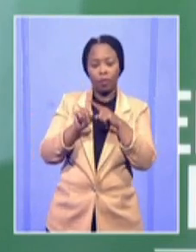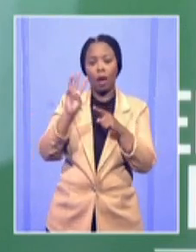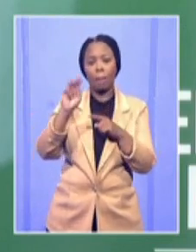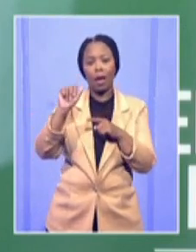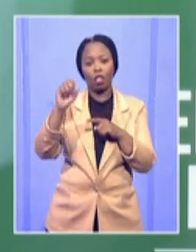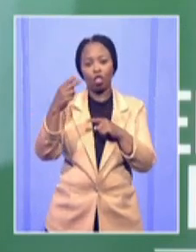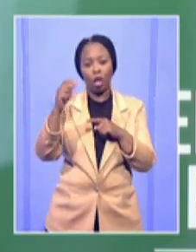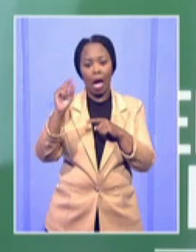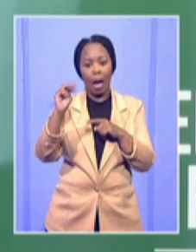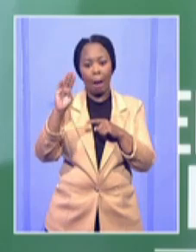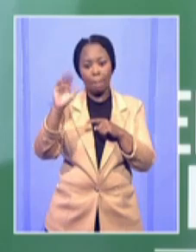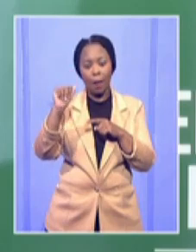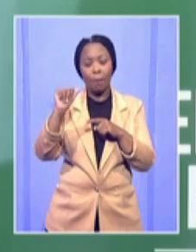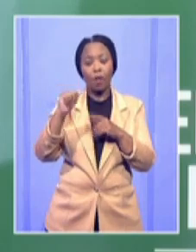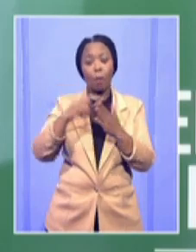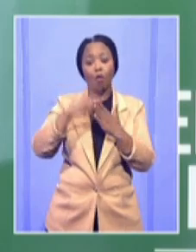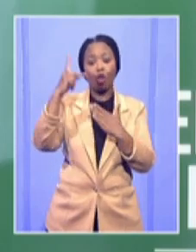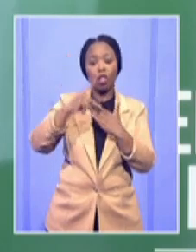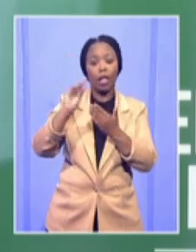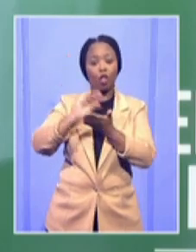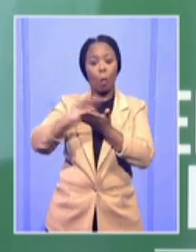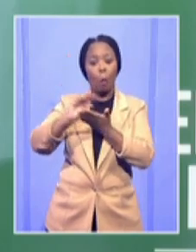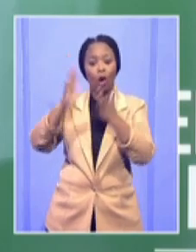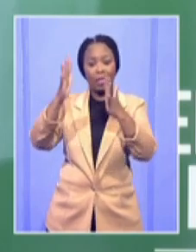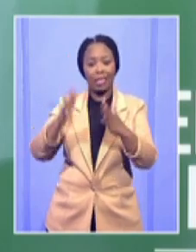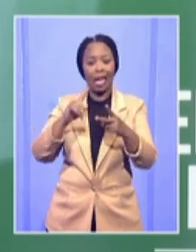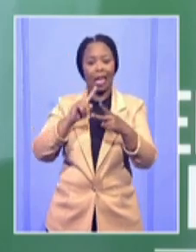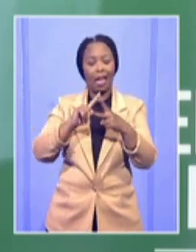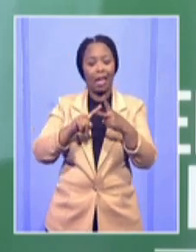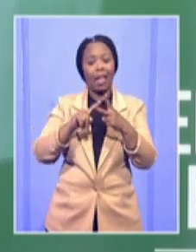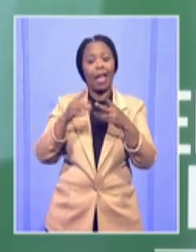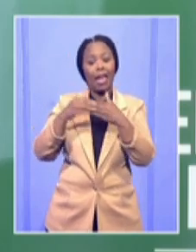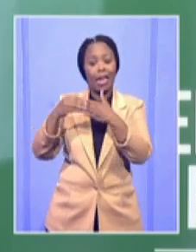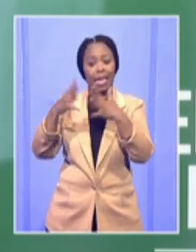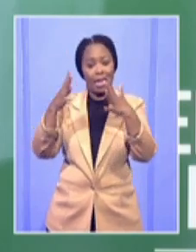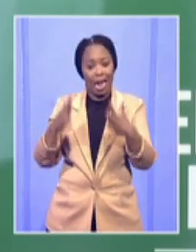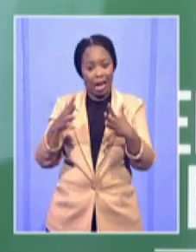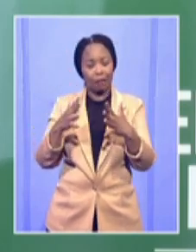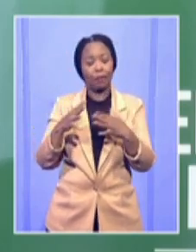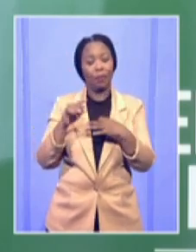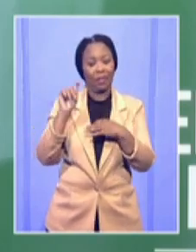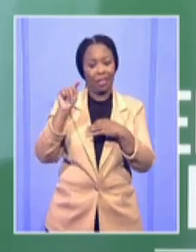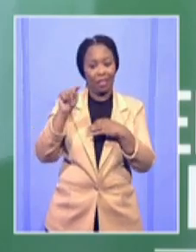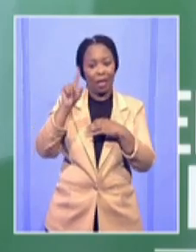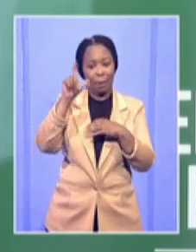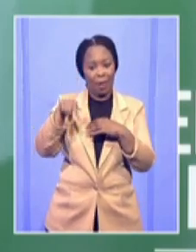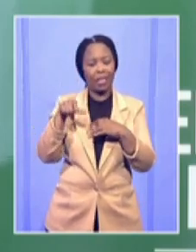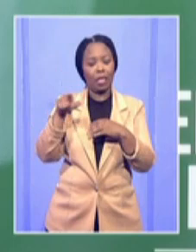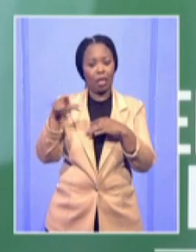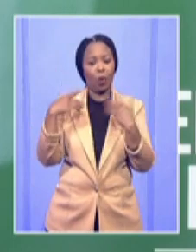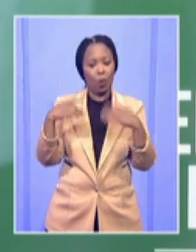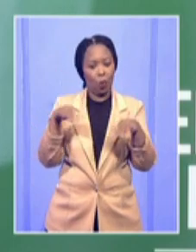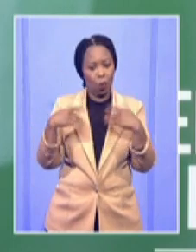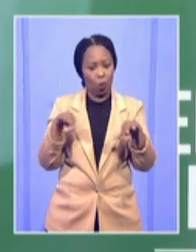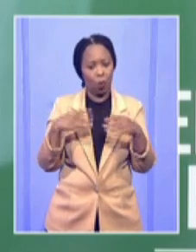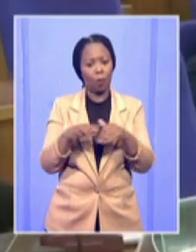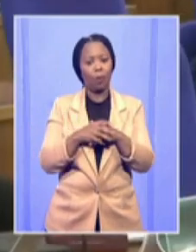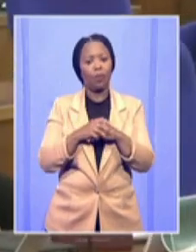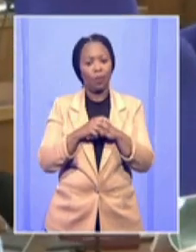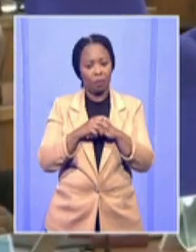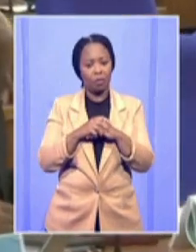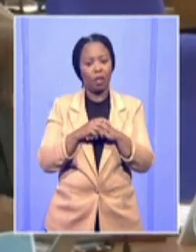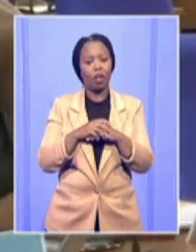project sponsor, the leader, and the person who has traversed and really made this